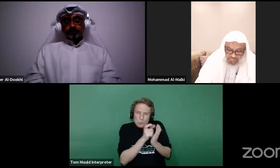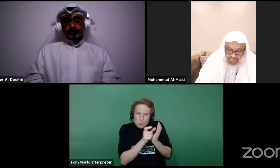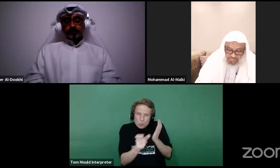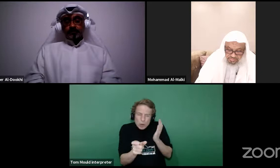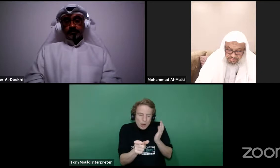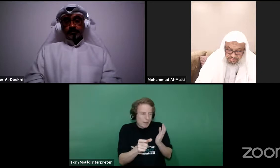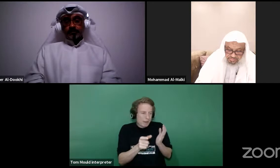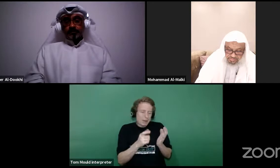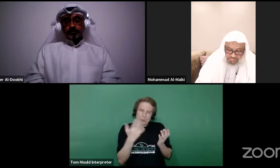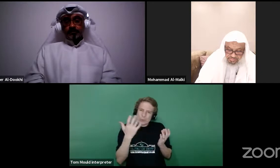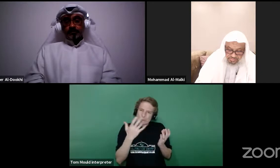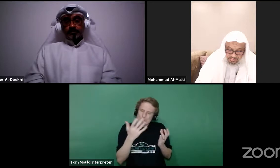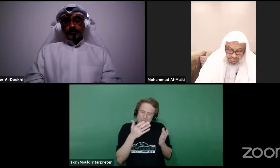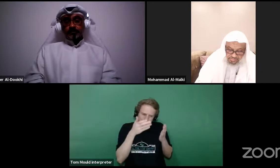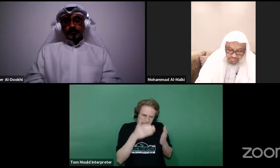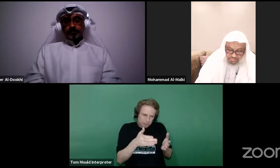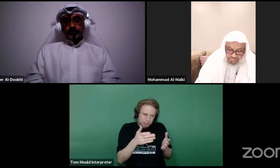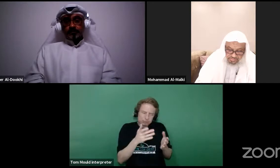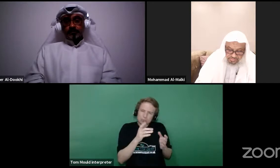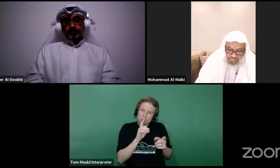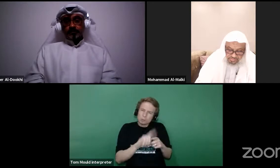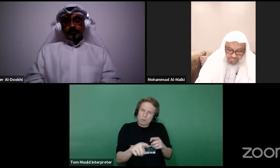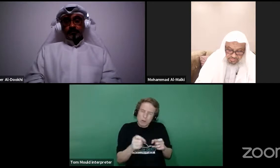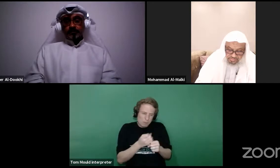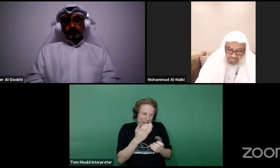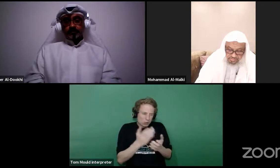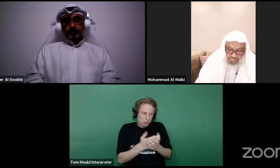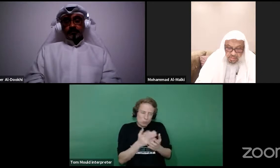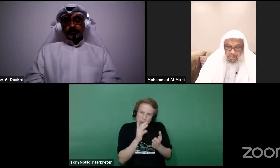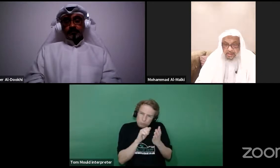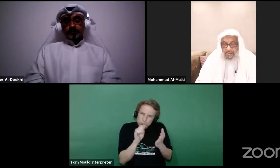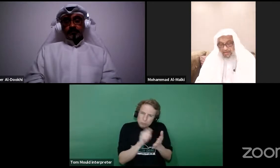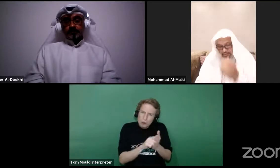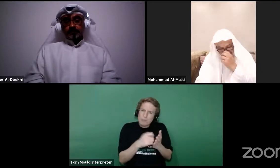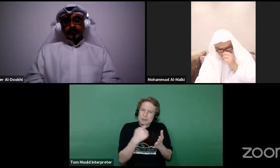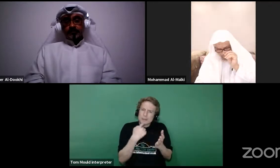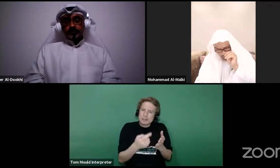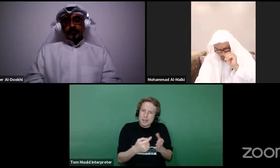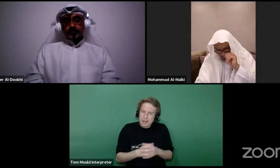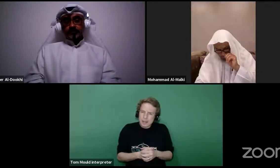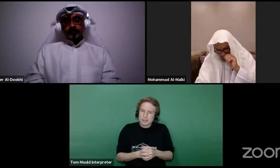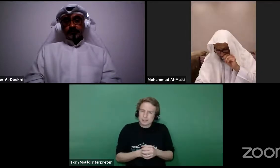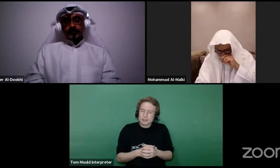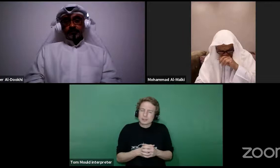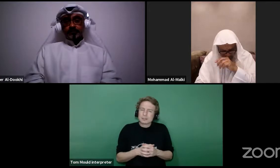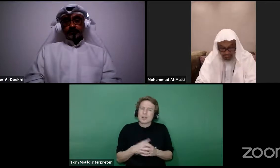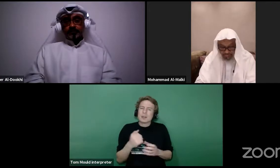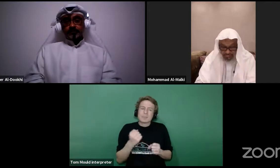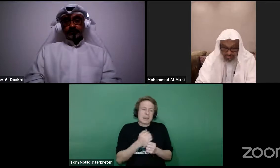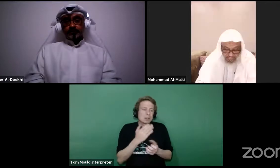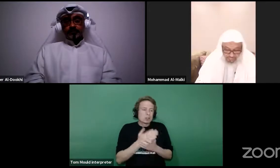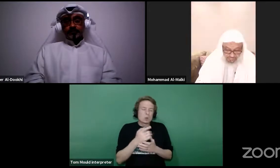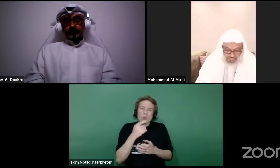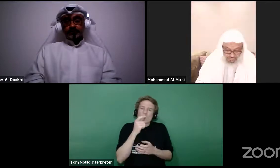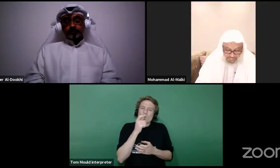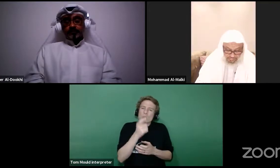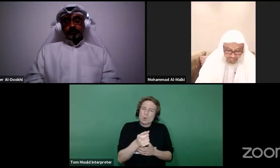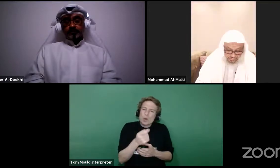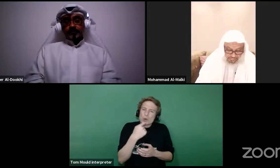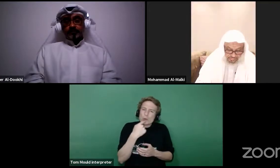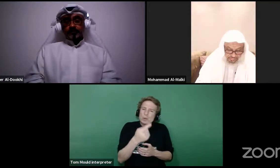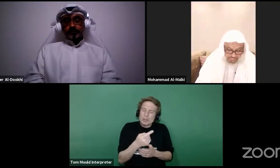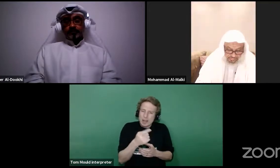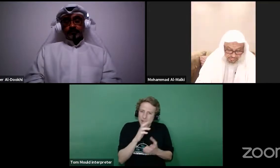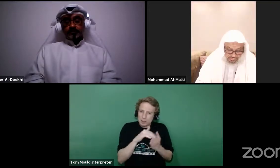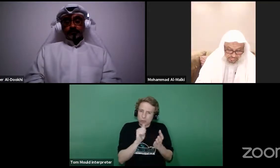right, and they try to pronounce it properly. They should try and pronounce it properly, and they should try to